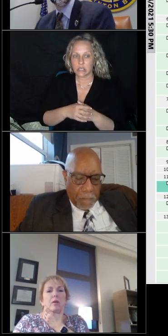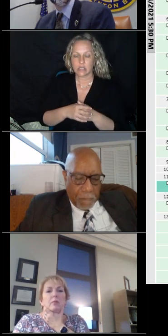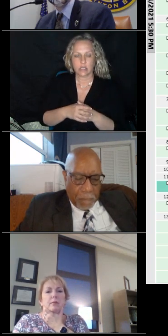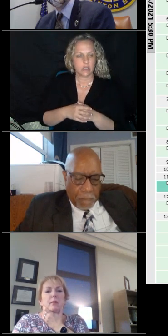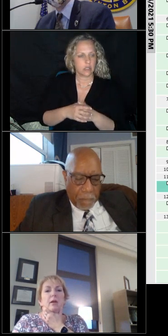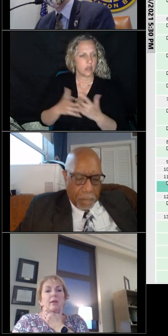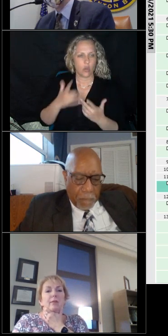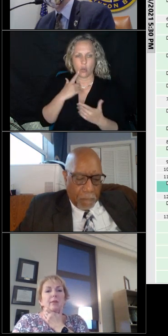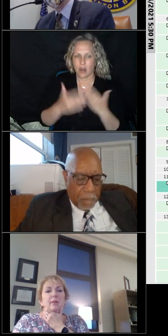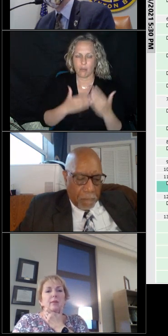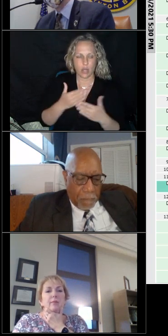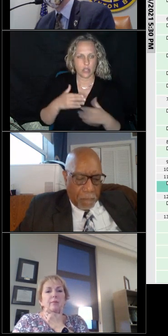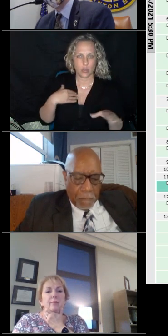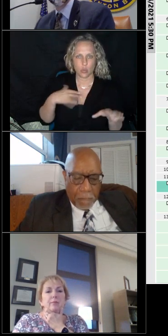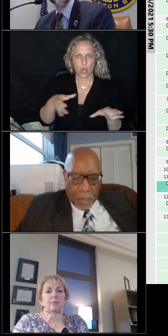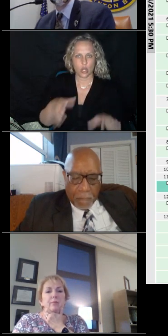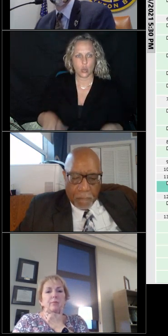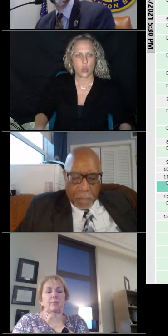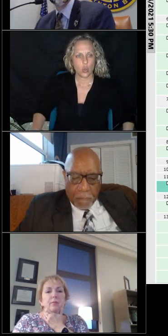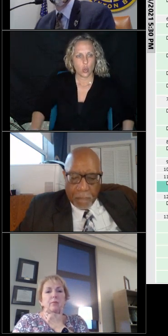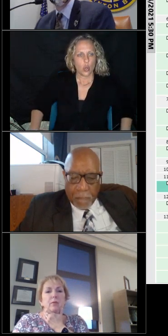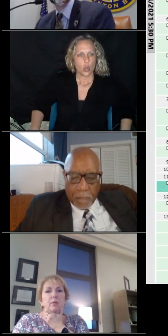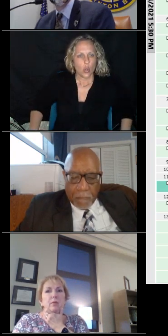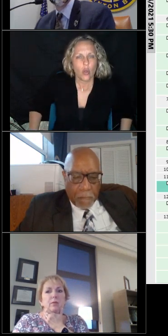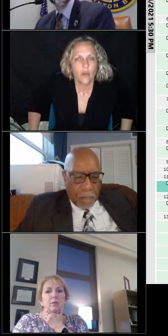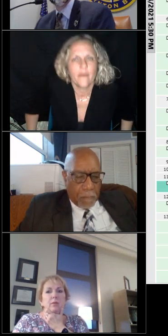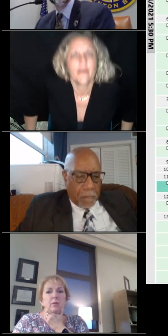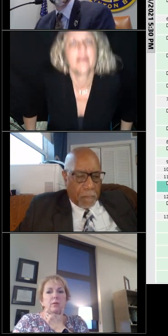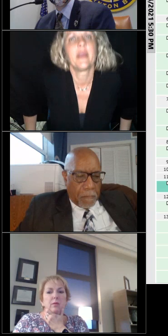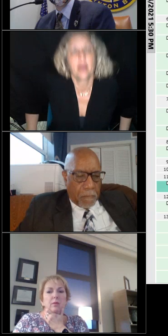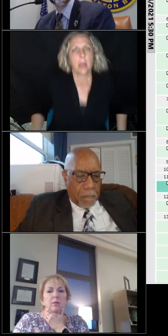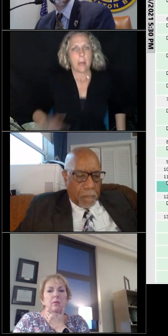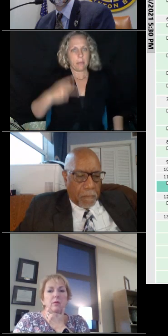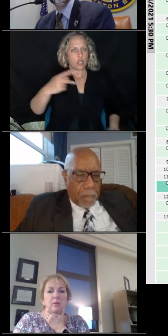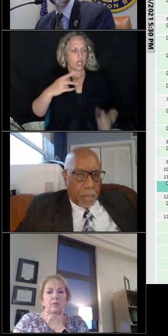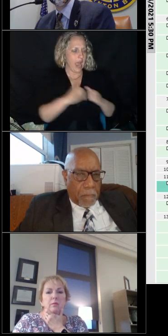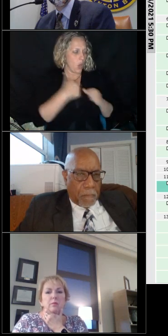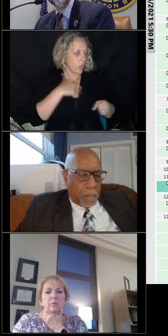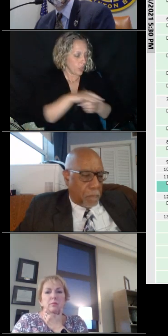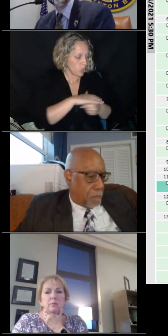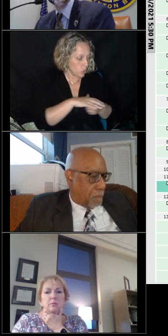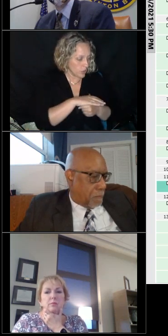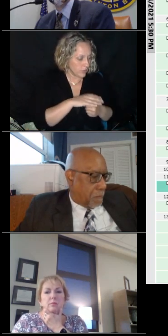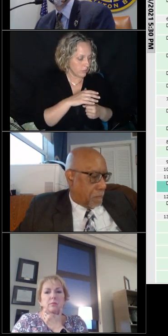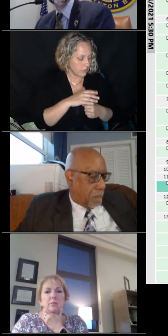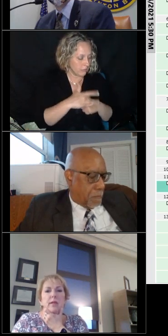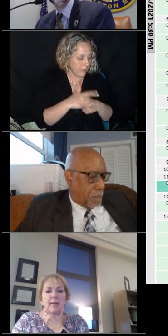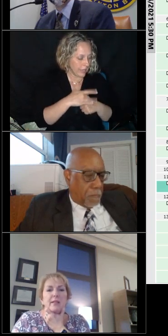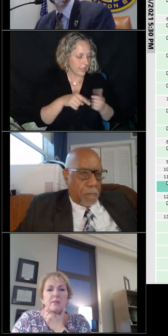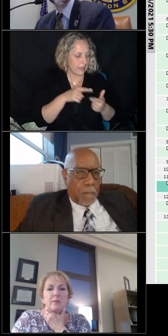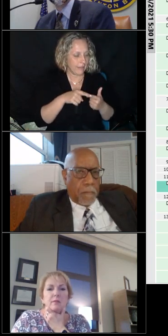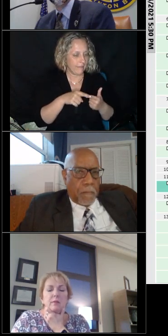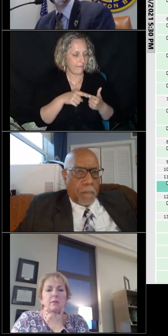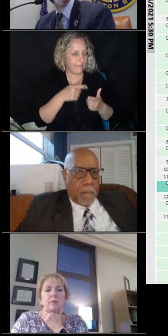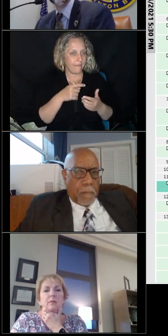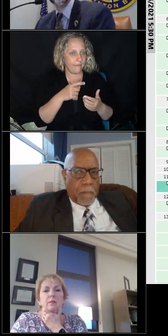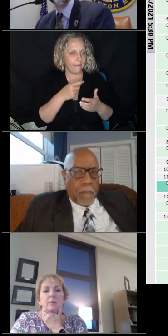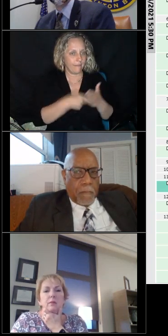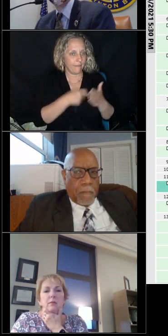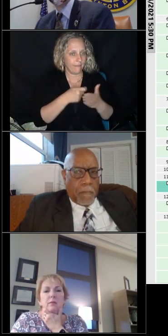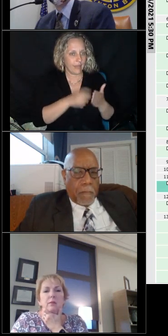we looking to do? How does one utilize these spaces? What are the fee schedules? Yeah, no, it's also And the that's- sense